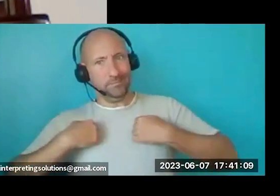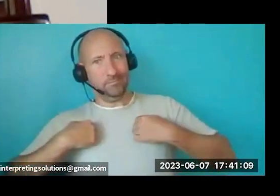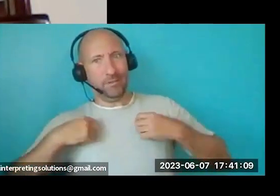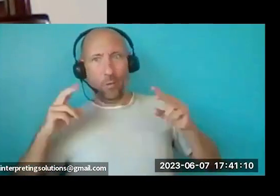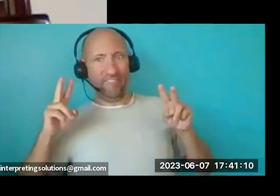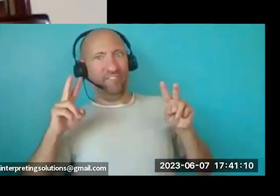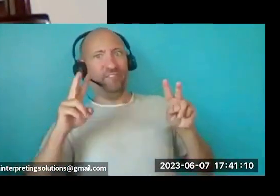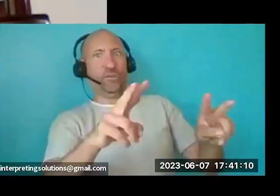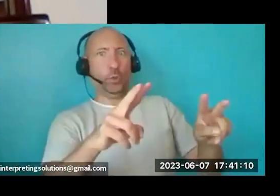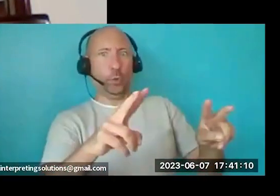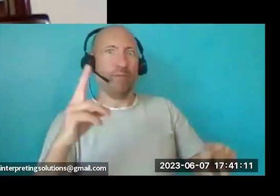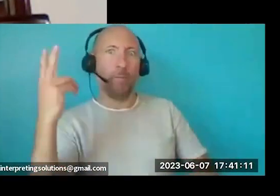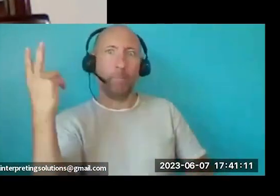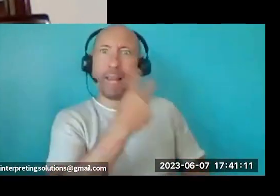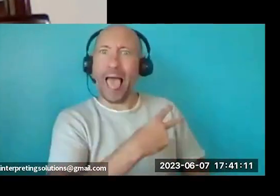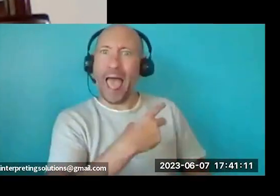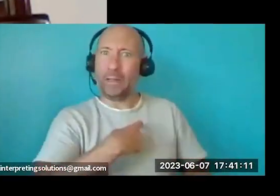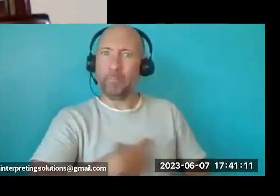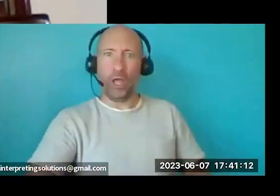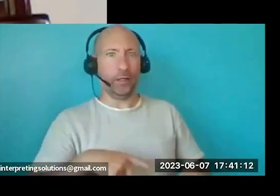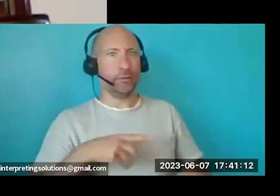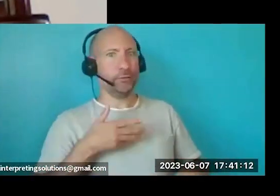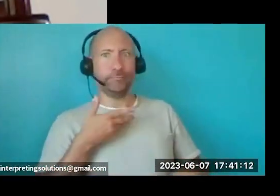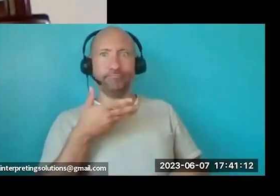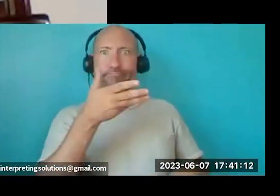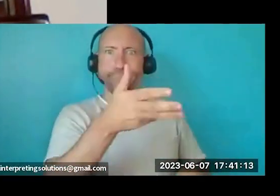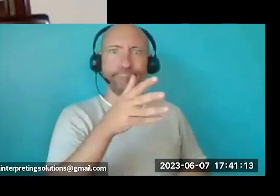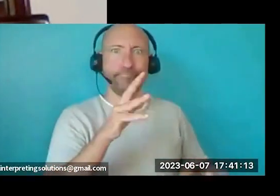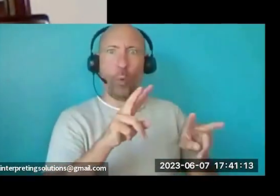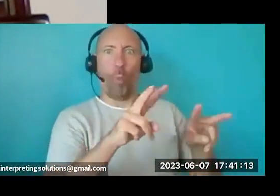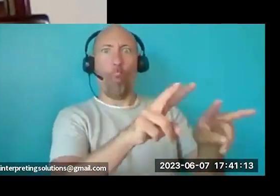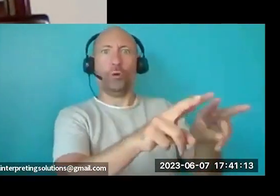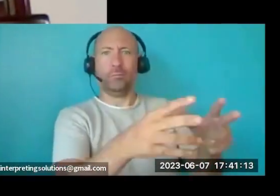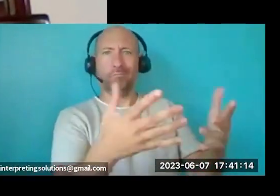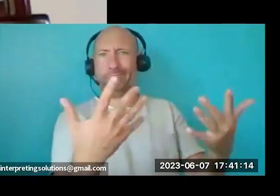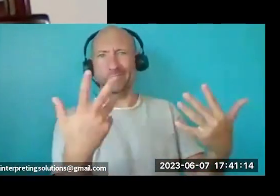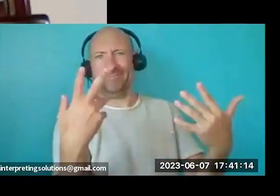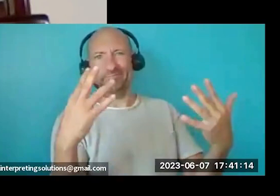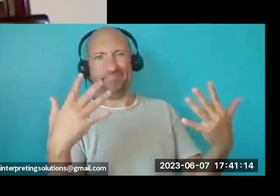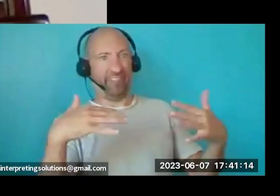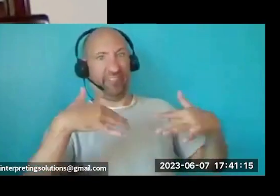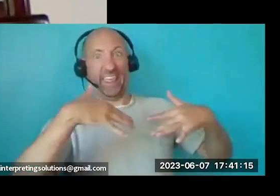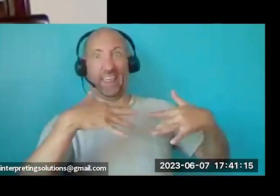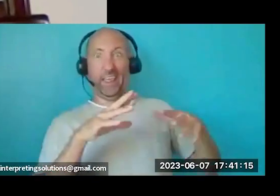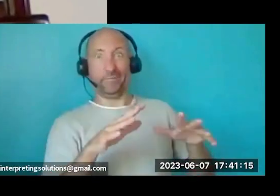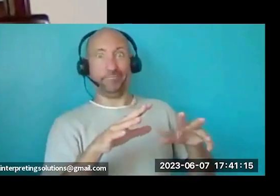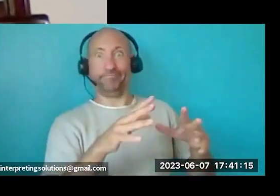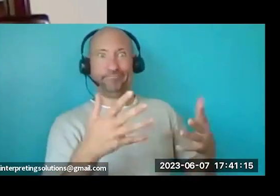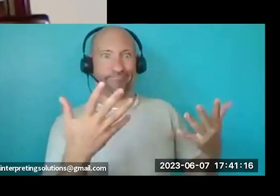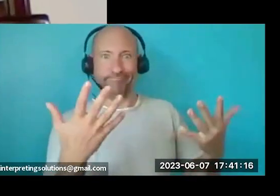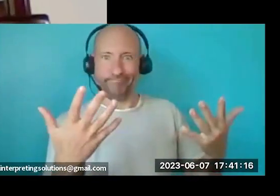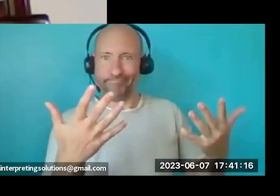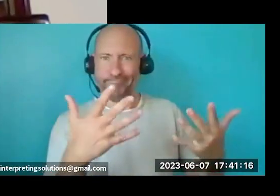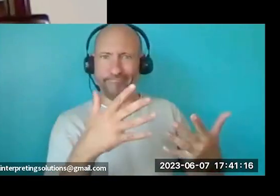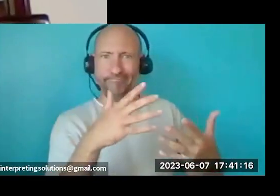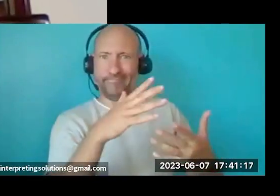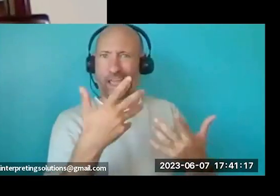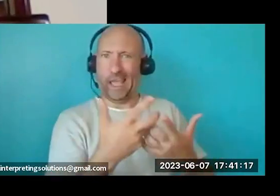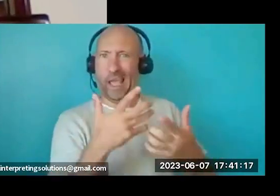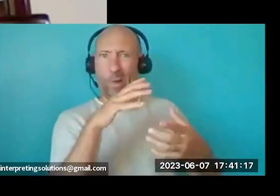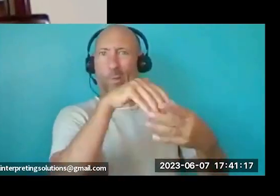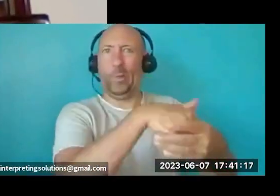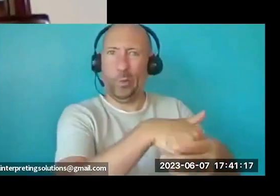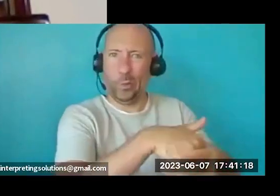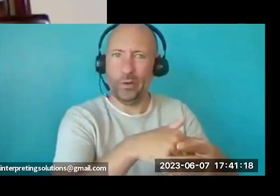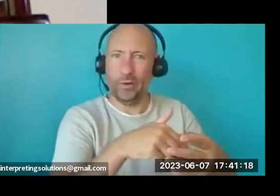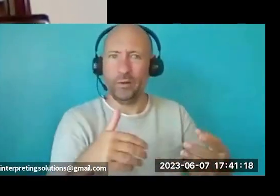a blind person in order to explain what our work is, because sometimes in the beginning it